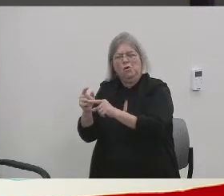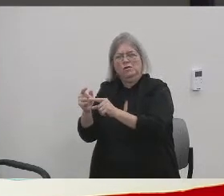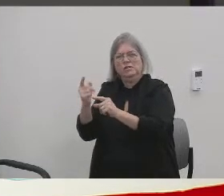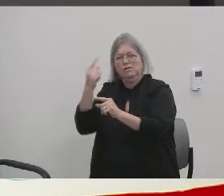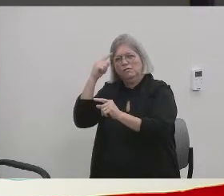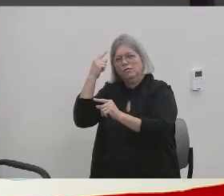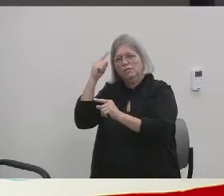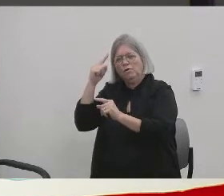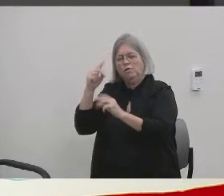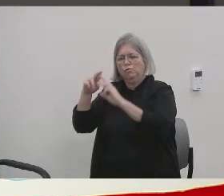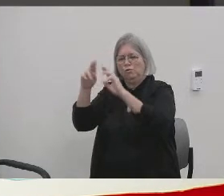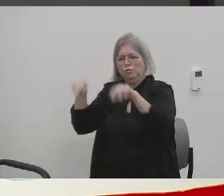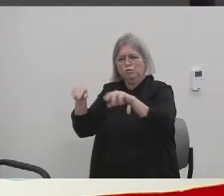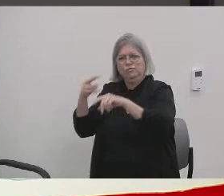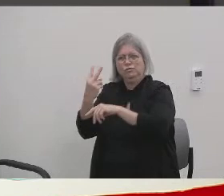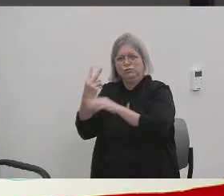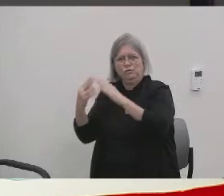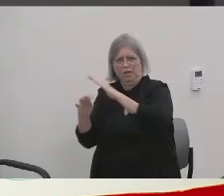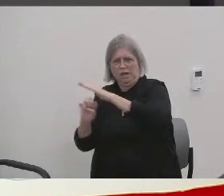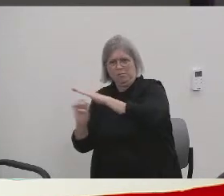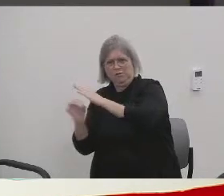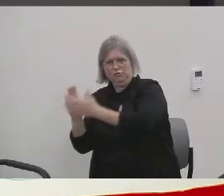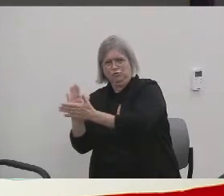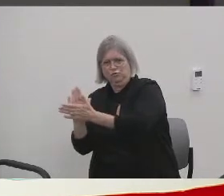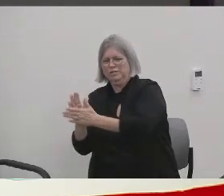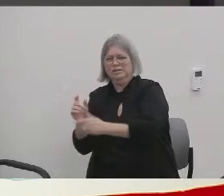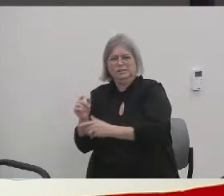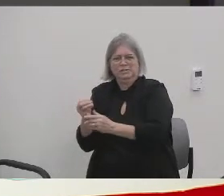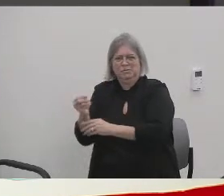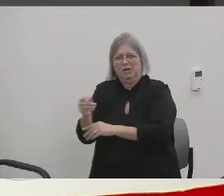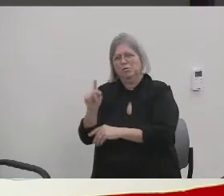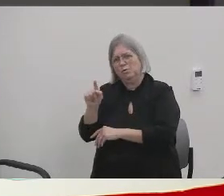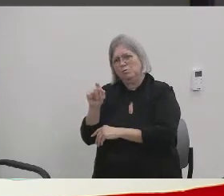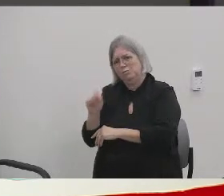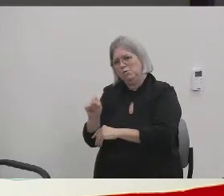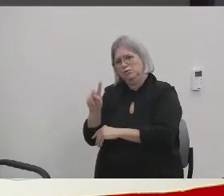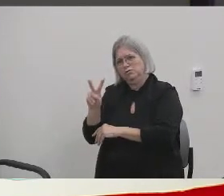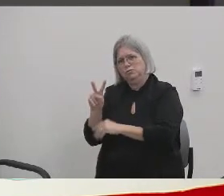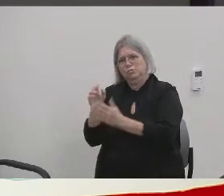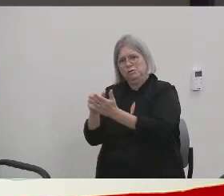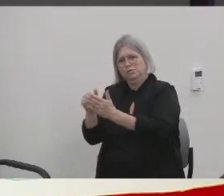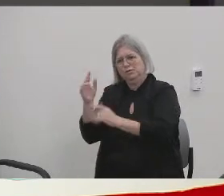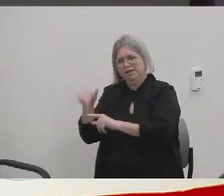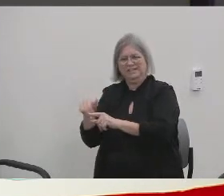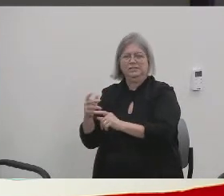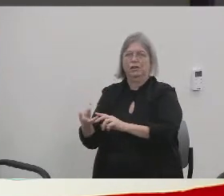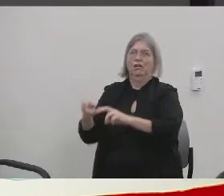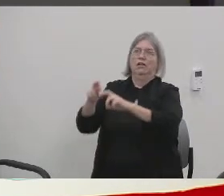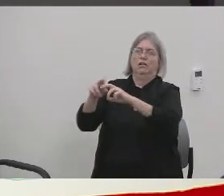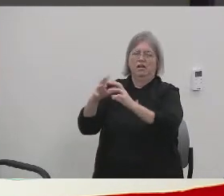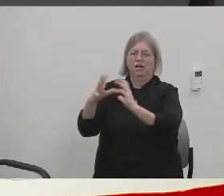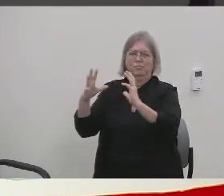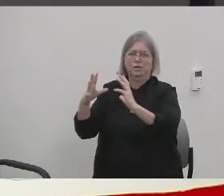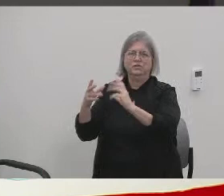in the month of September to cover those roofs. So that's the reason for that large increase in that item there.